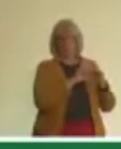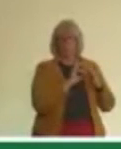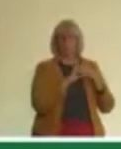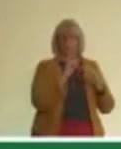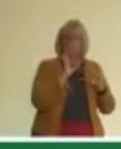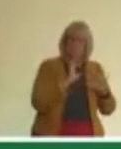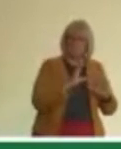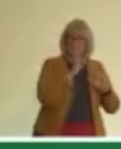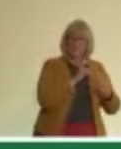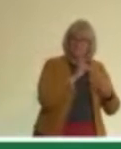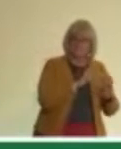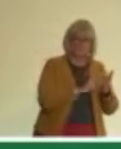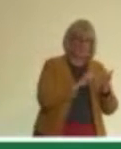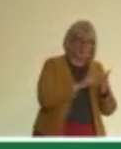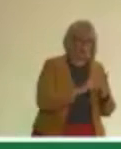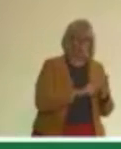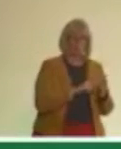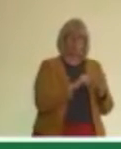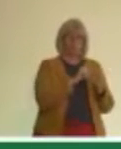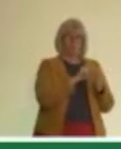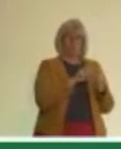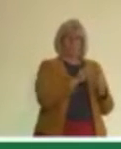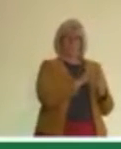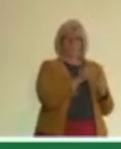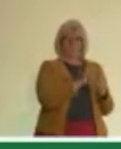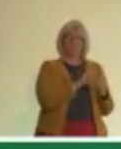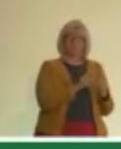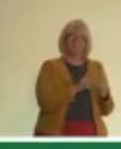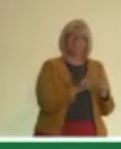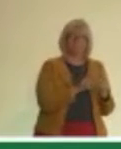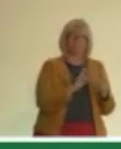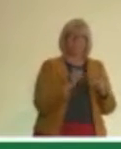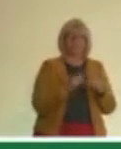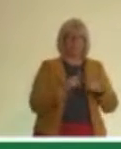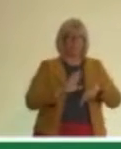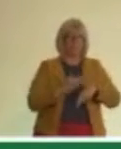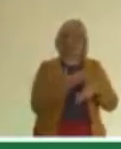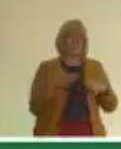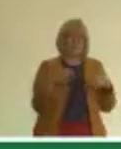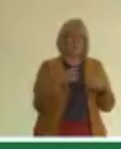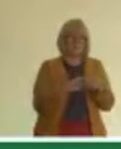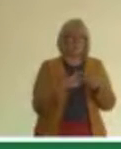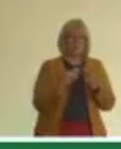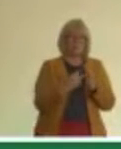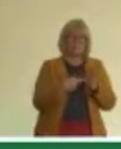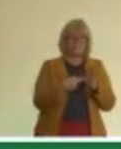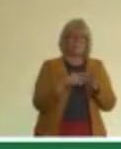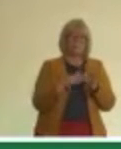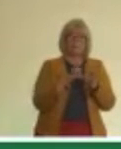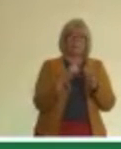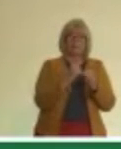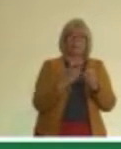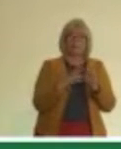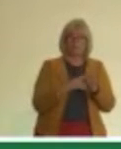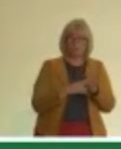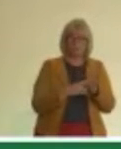Swedlow and Cllr Goodman from the think tanks Autonomy and Compass, along with the Green Party's Robert McGowan, who did amazing work putting this report together,